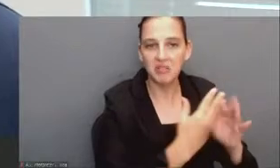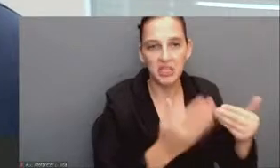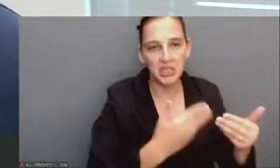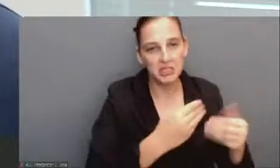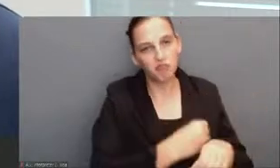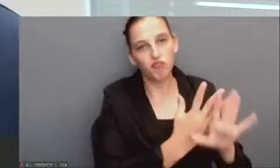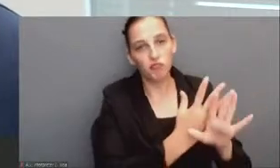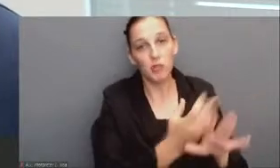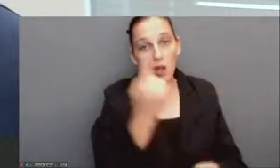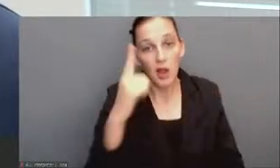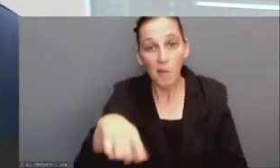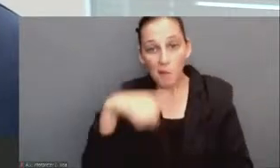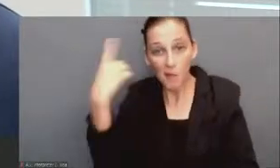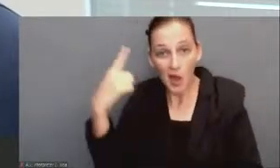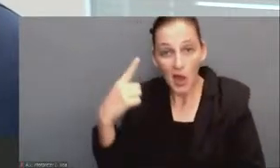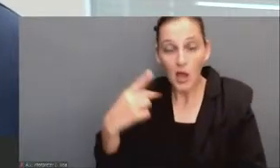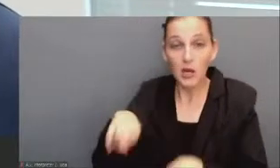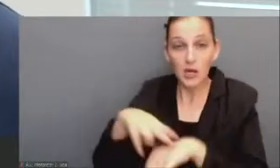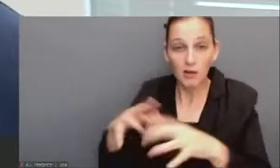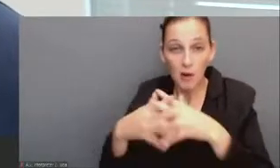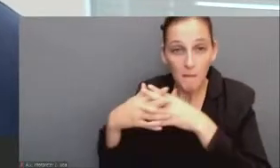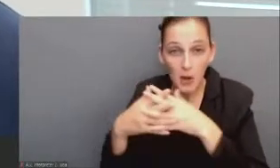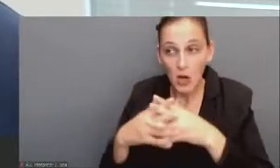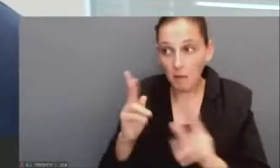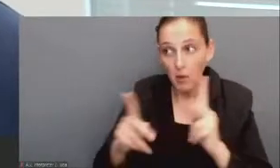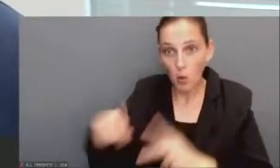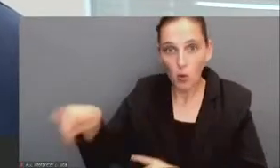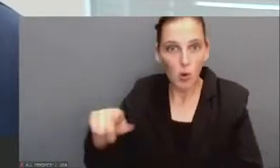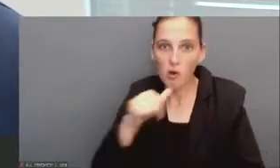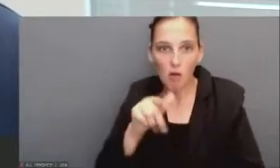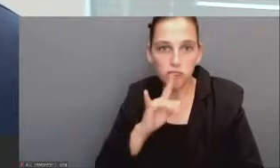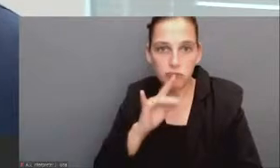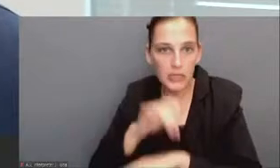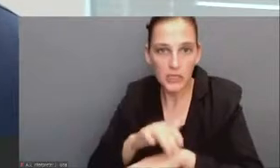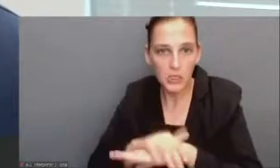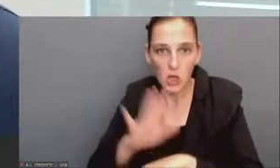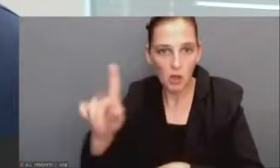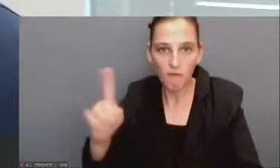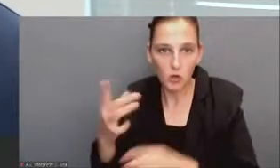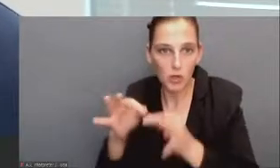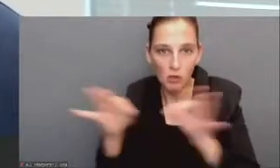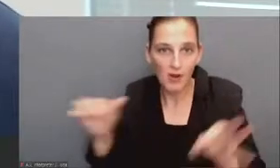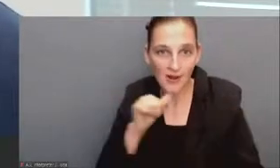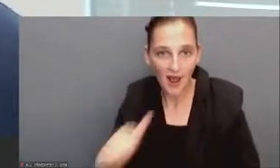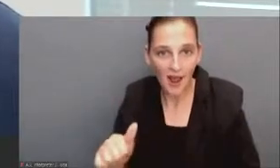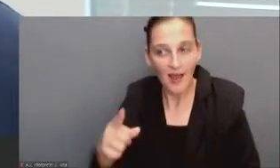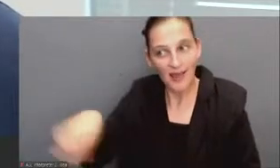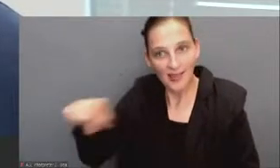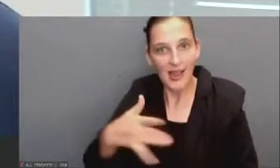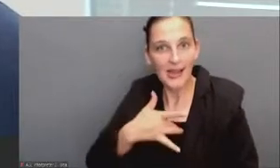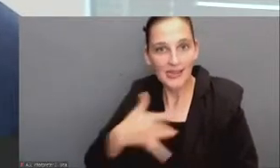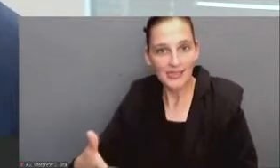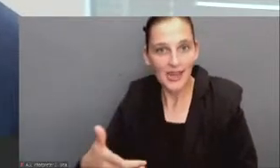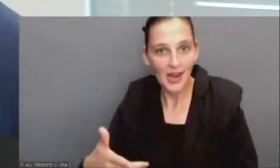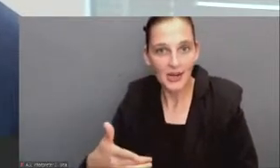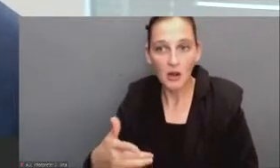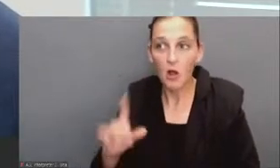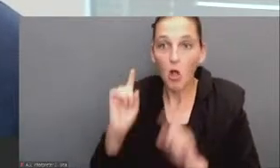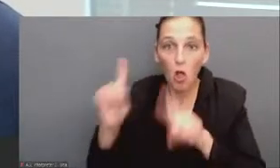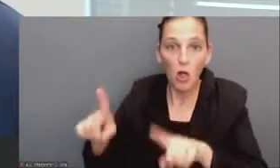American, and patients who do not speak English as their first language disproportionately initiated testing through the emergency